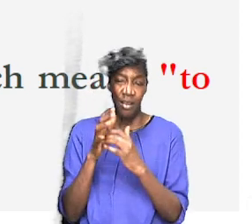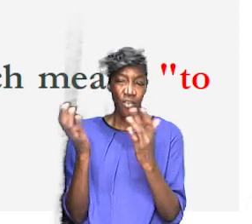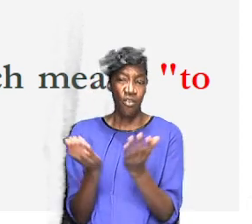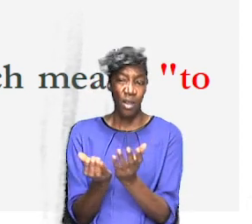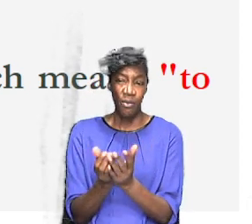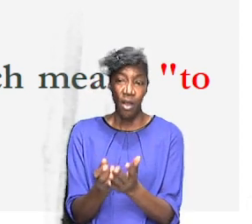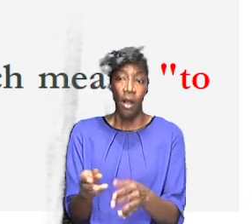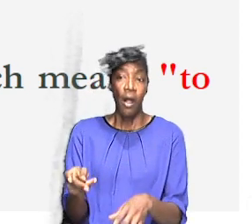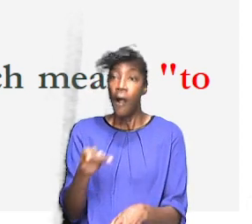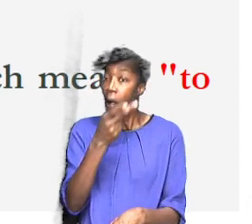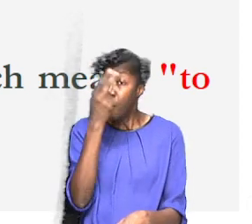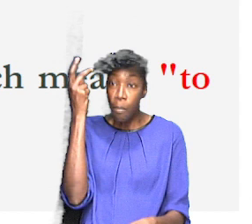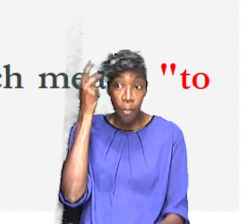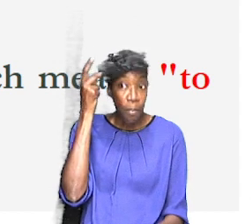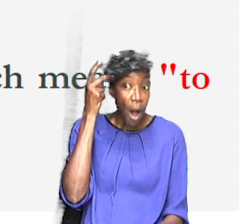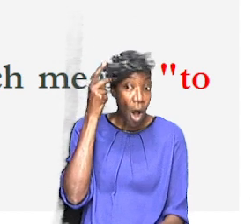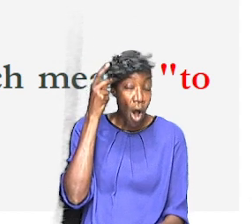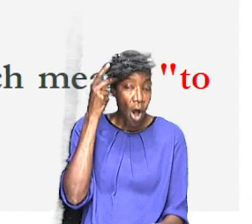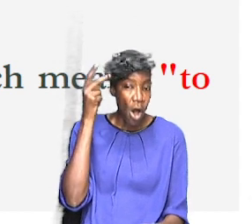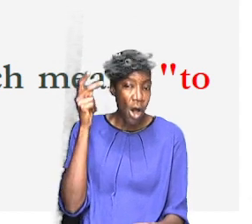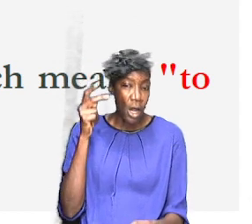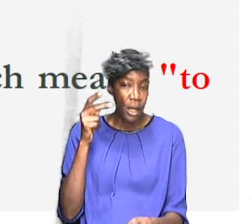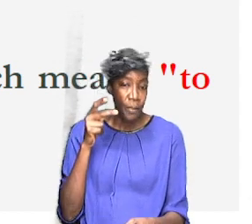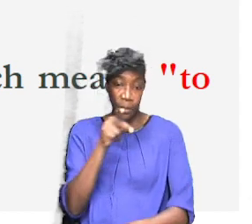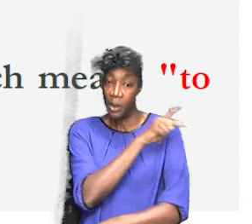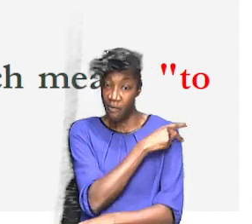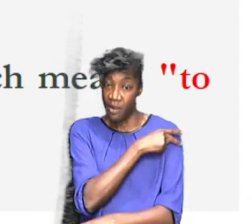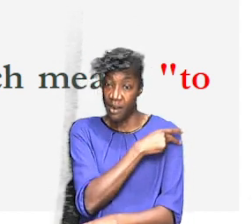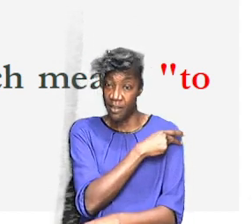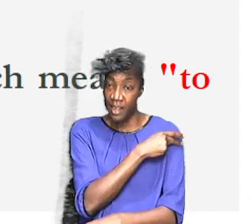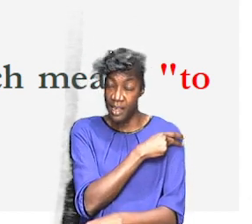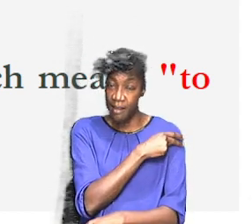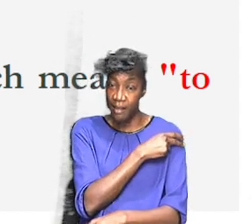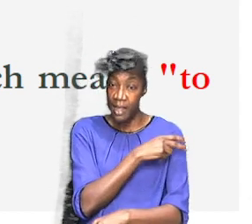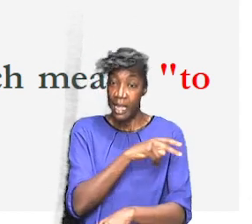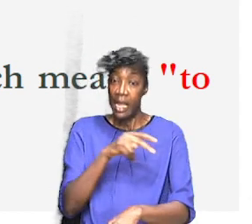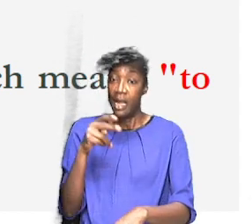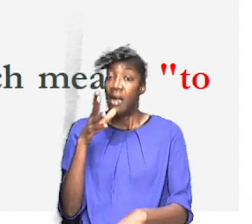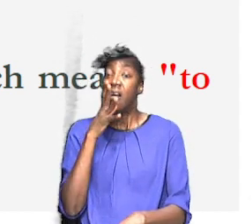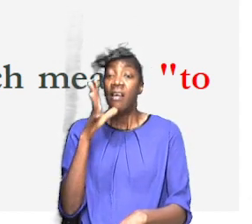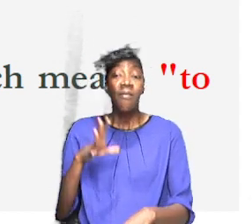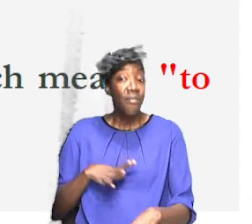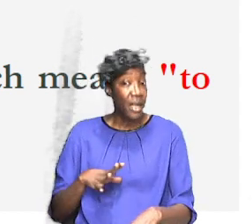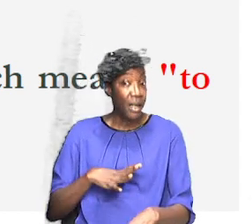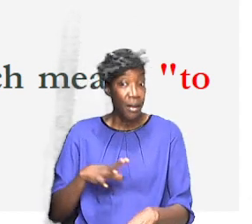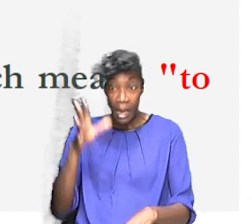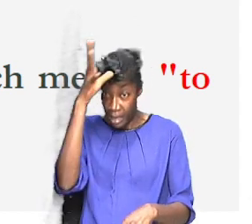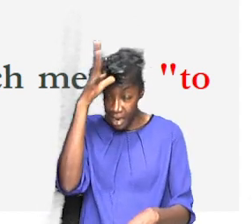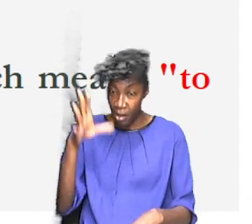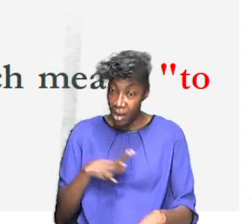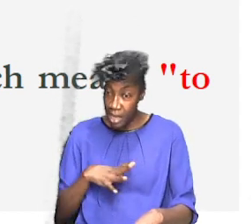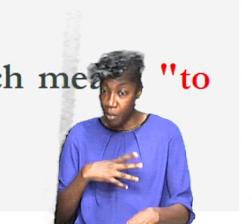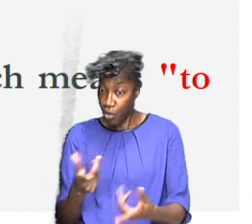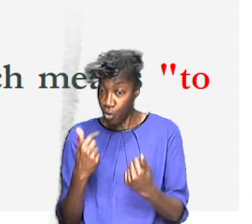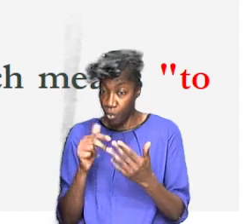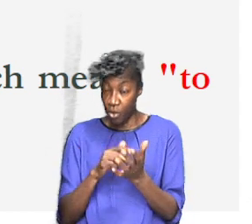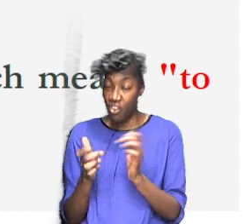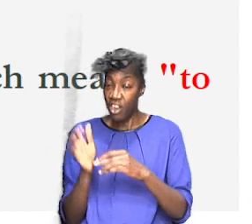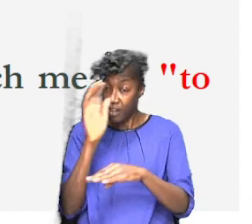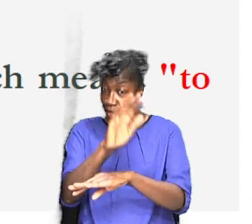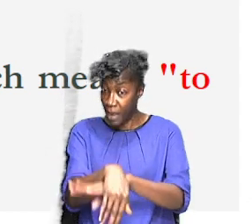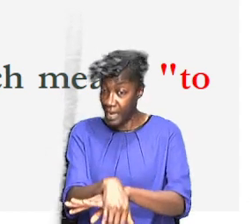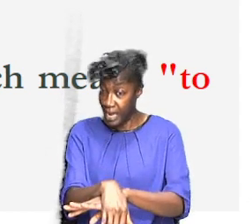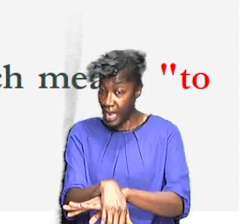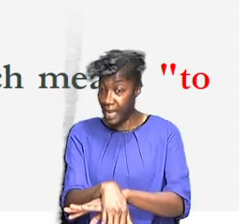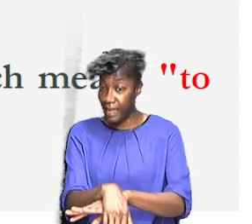Pharisee. Amen. Nicodemus, who came to Jesus by night, was a Pharisee. Zacchaeus, amen, was a Pharisee. So we'll